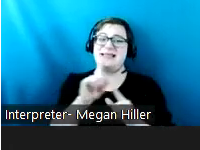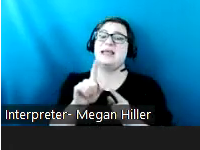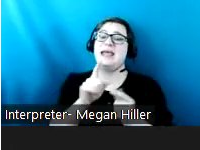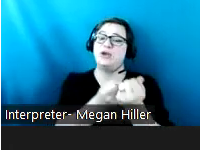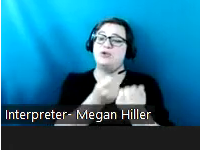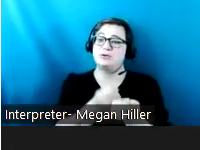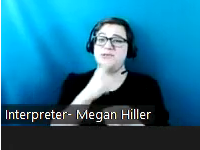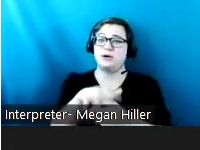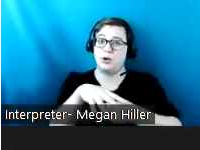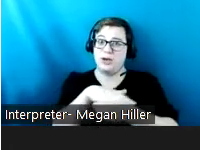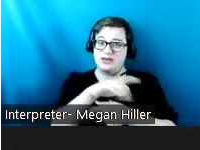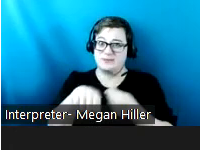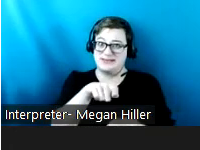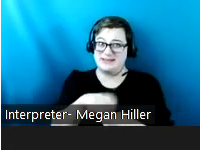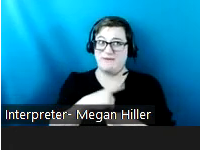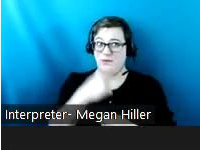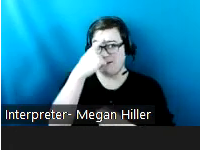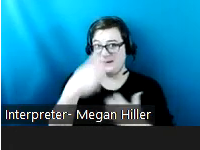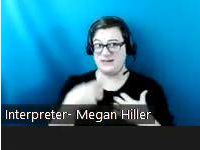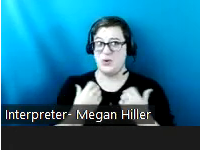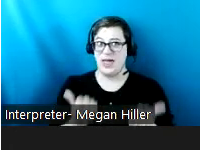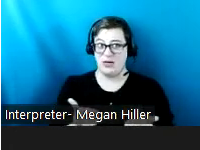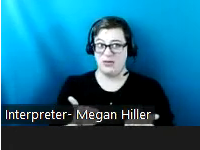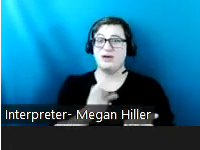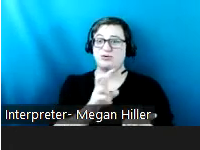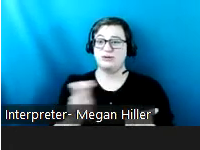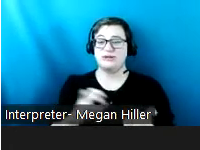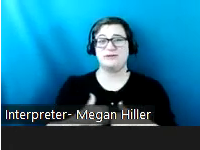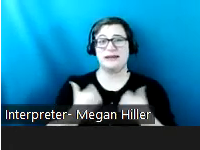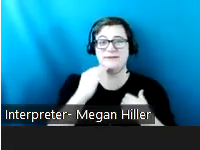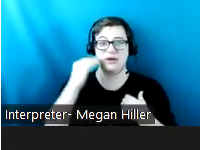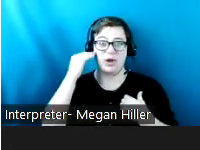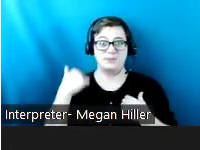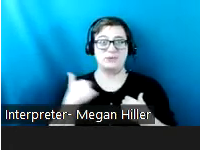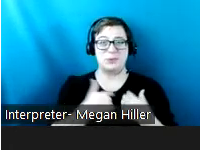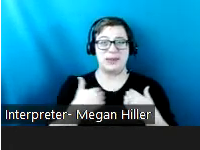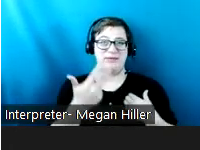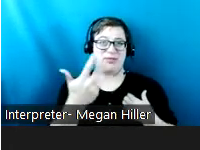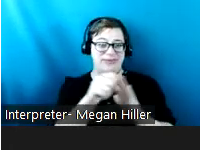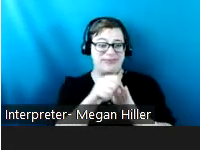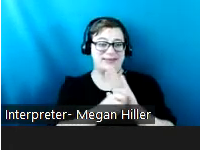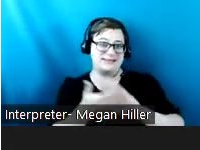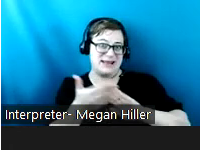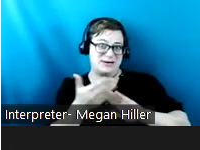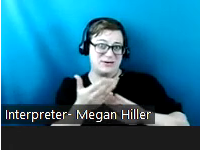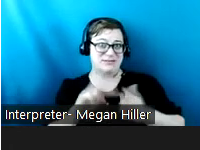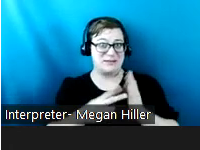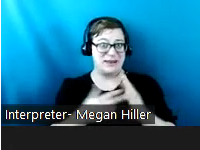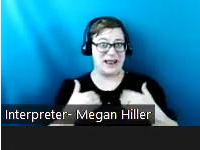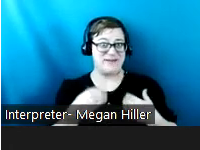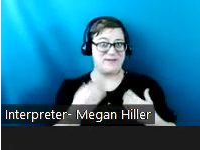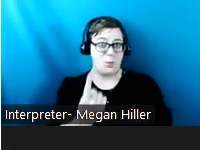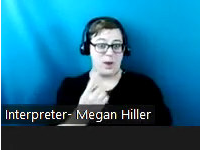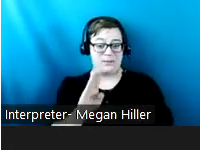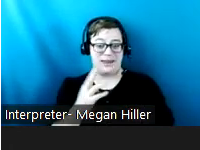in terms of the mental health transitional living homes, we have 3 that will be state run. Does that mean we'll get 1 BHE license